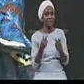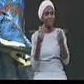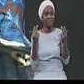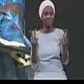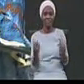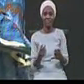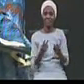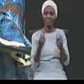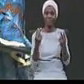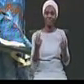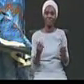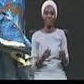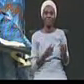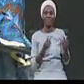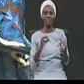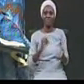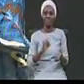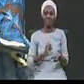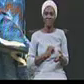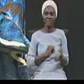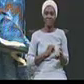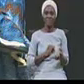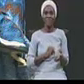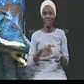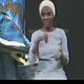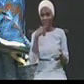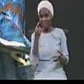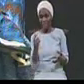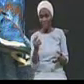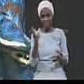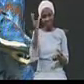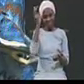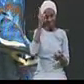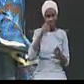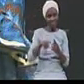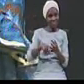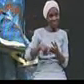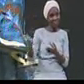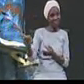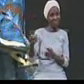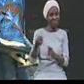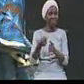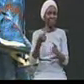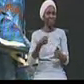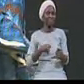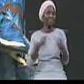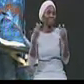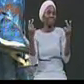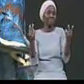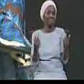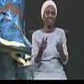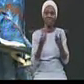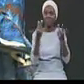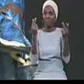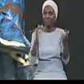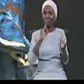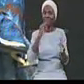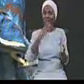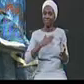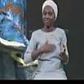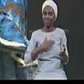mine. I tell Satan to get behind me. Victory tonight is mine.